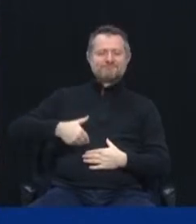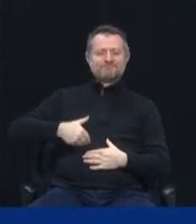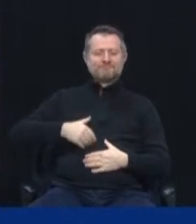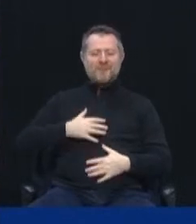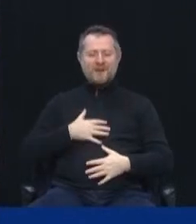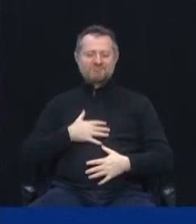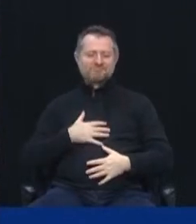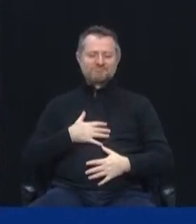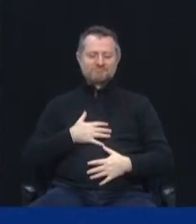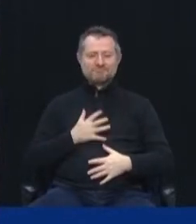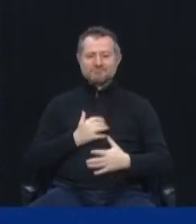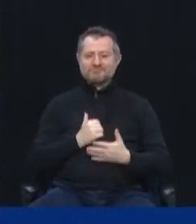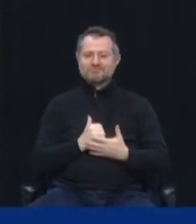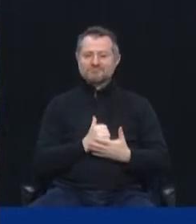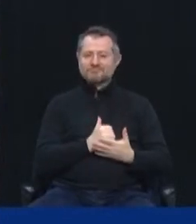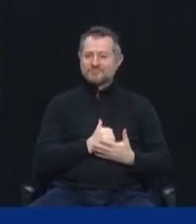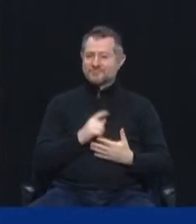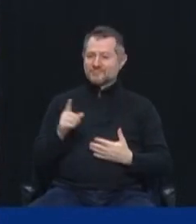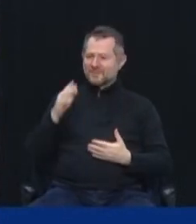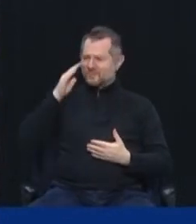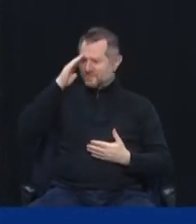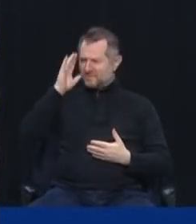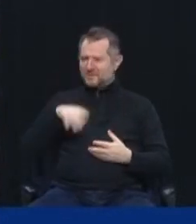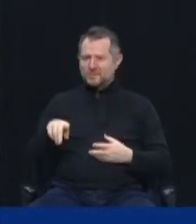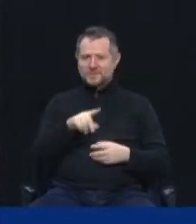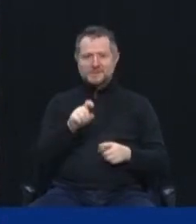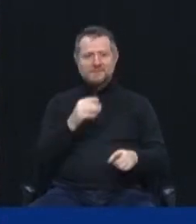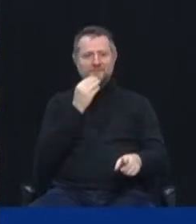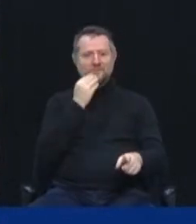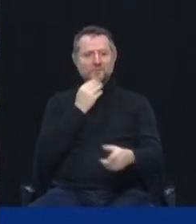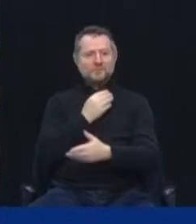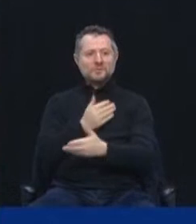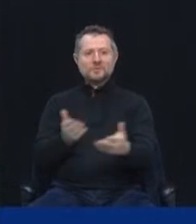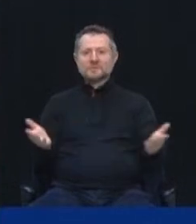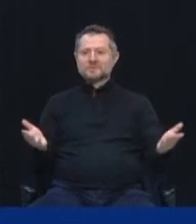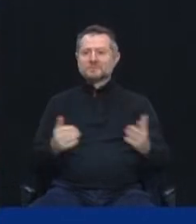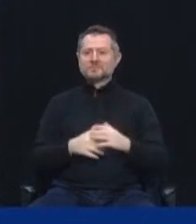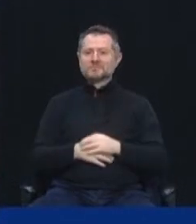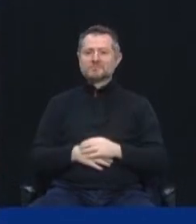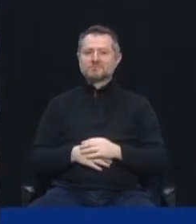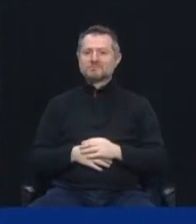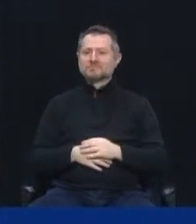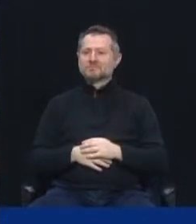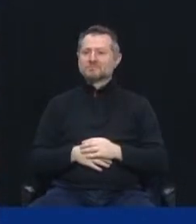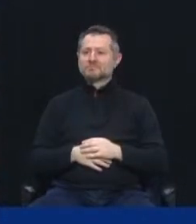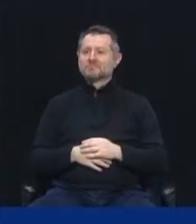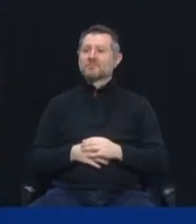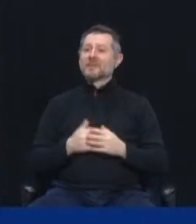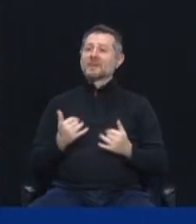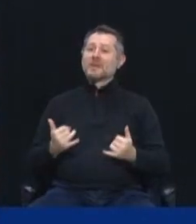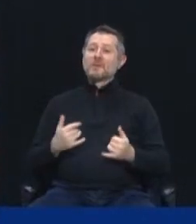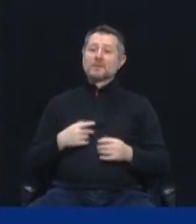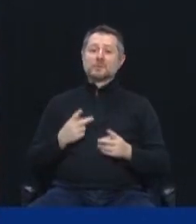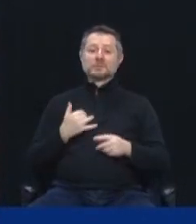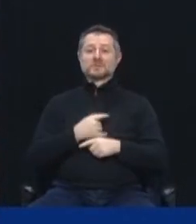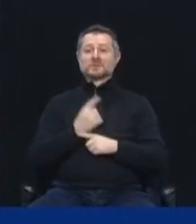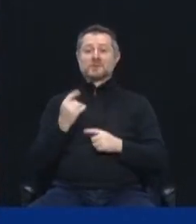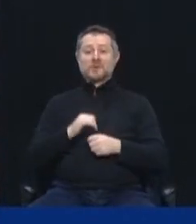What could I do? People had to eat. They had to feed families. We hit the COVID crisis.